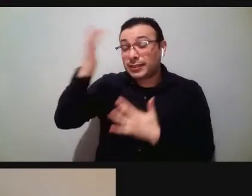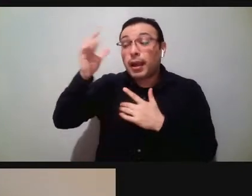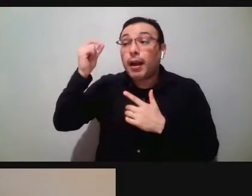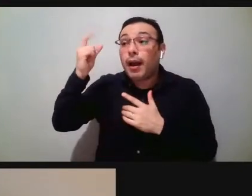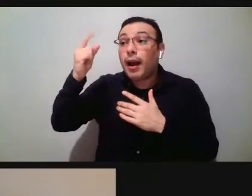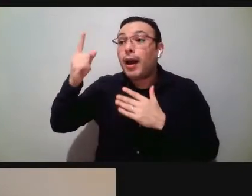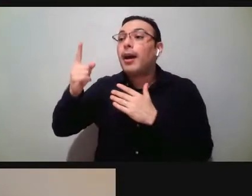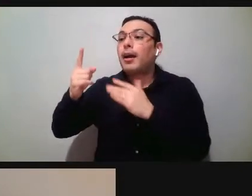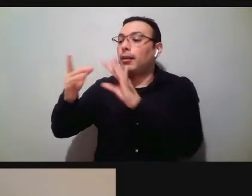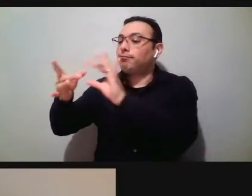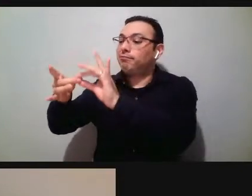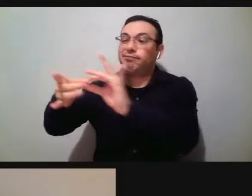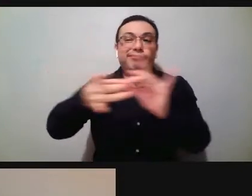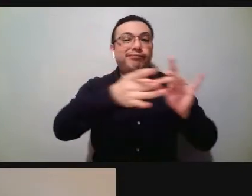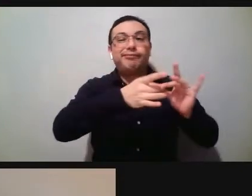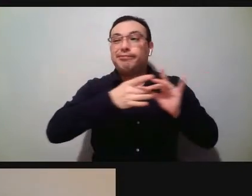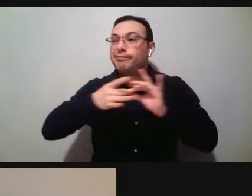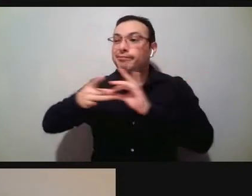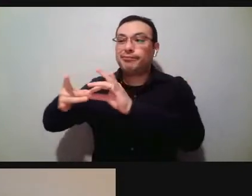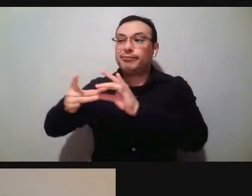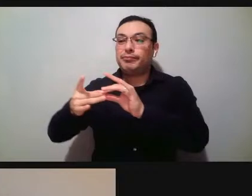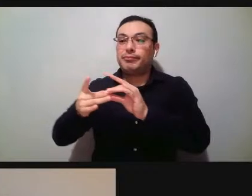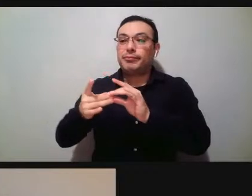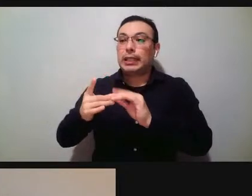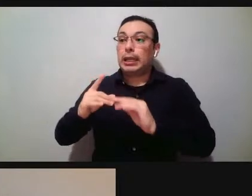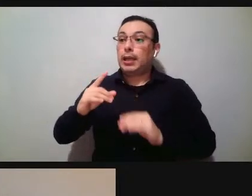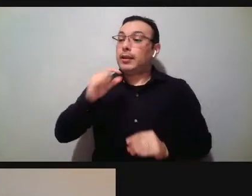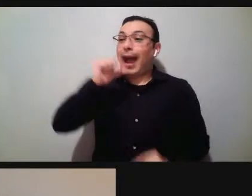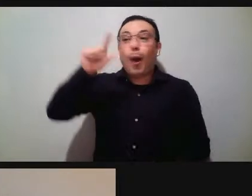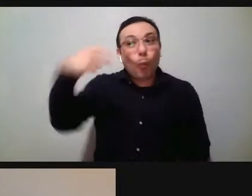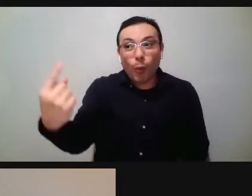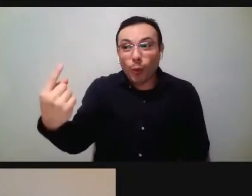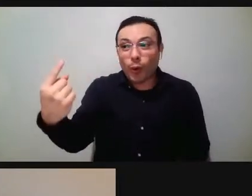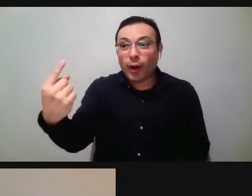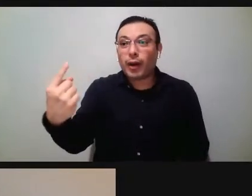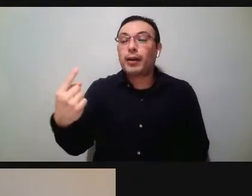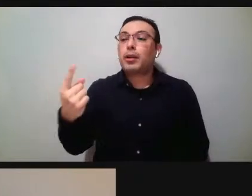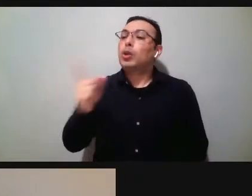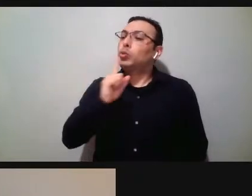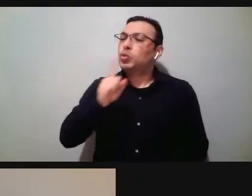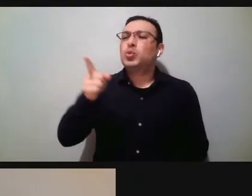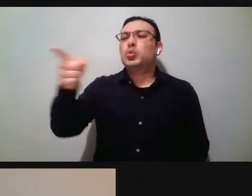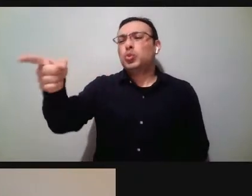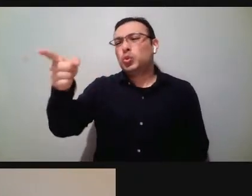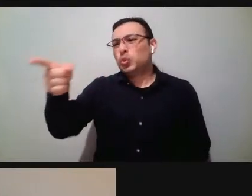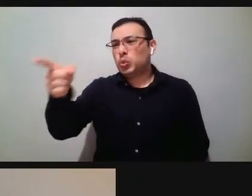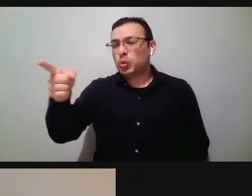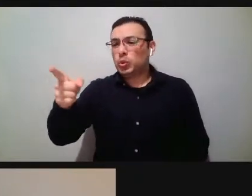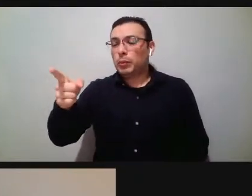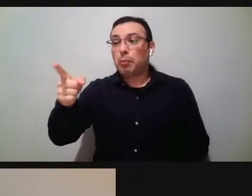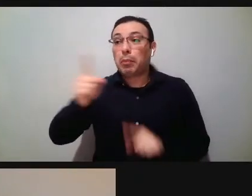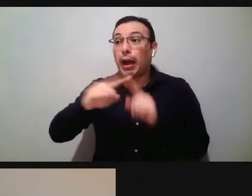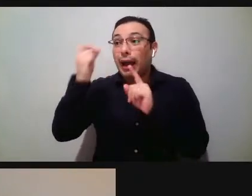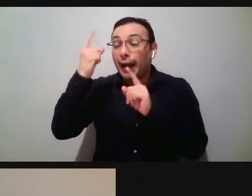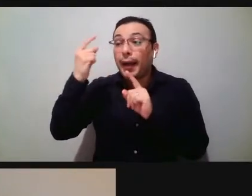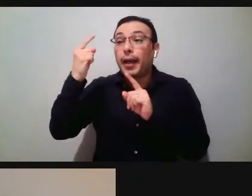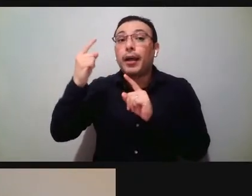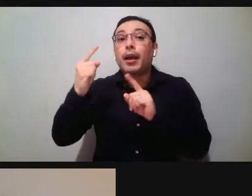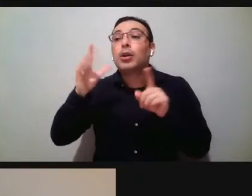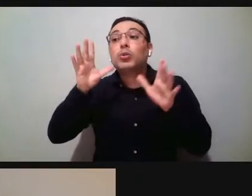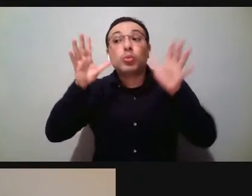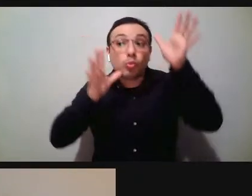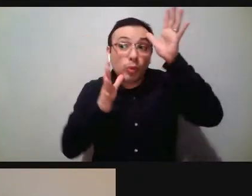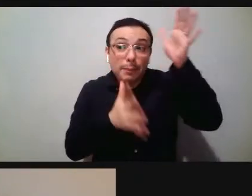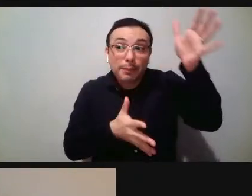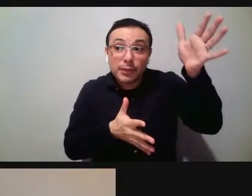with restrictions. And so, it's not just about you and kind of your personal health, but it's also about your grandparents and whether or not,